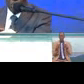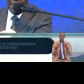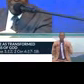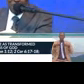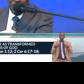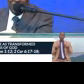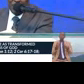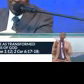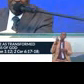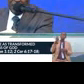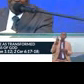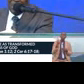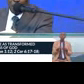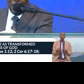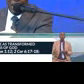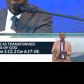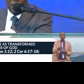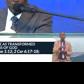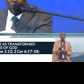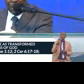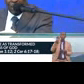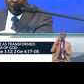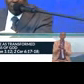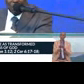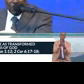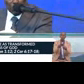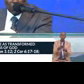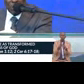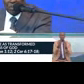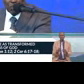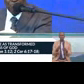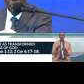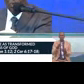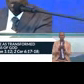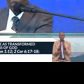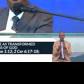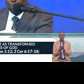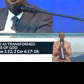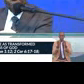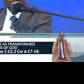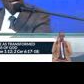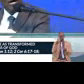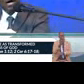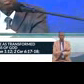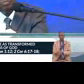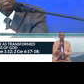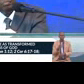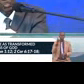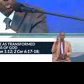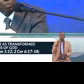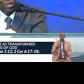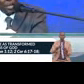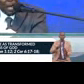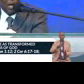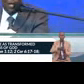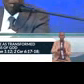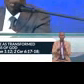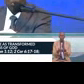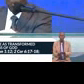received him, to them gave he power to become the sons of God.